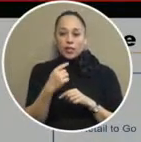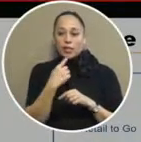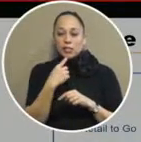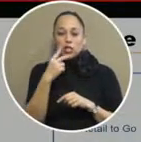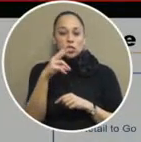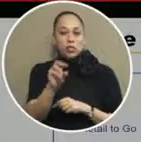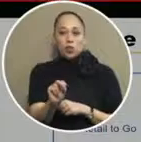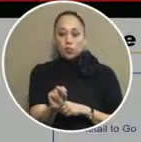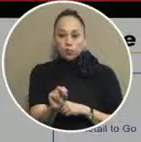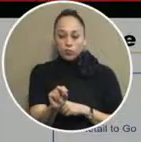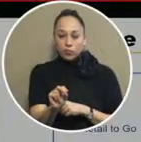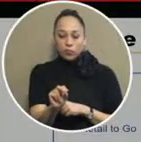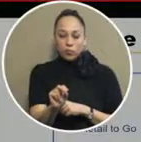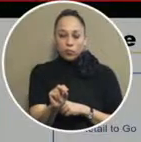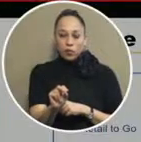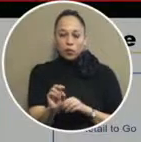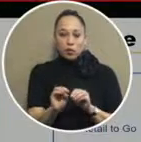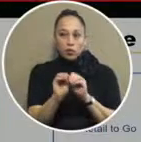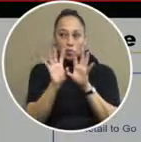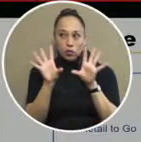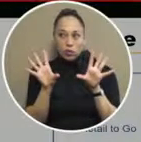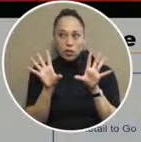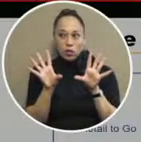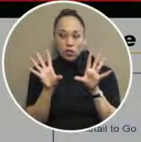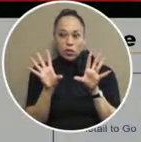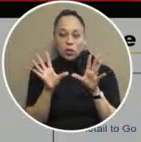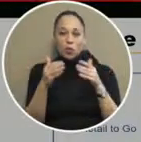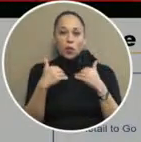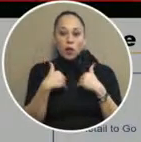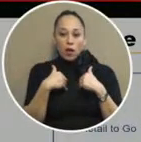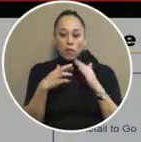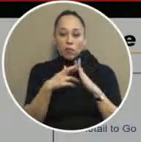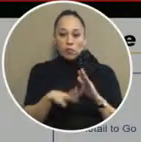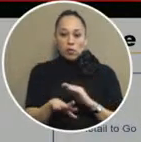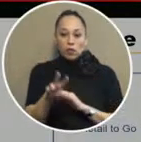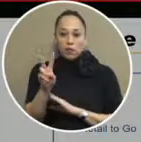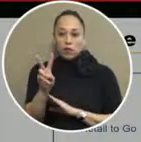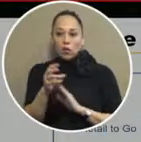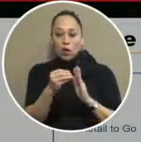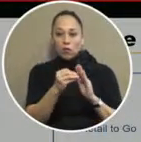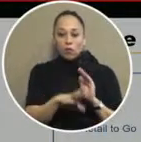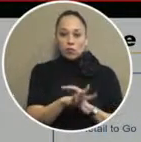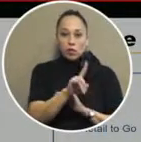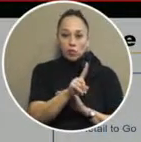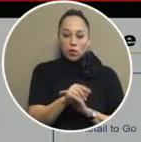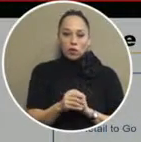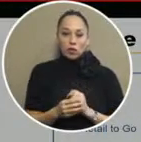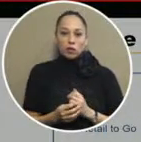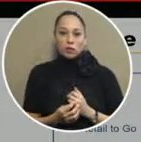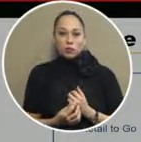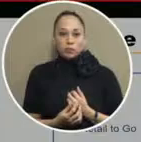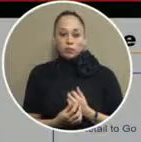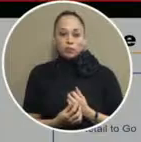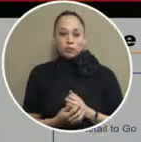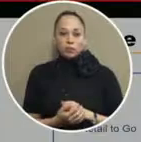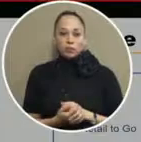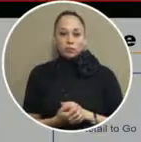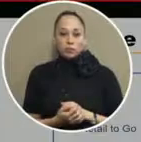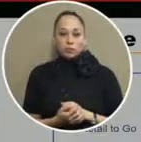No. So clarify that. We have Representative Anello and then Mayor Pro Tem have questions.